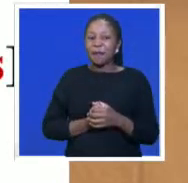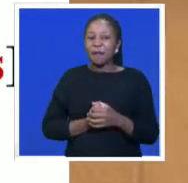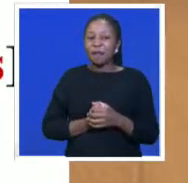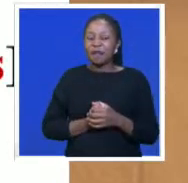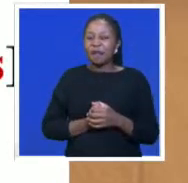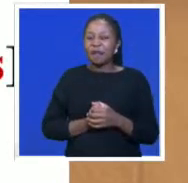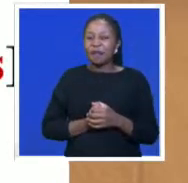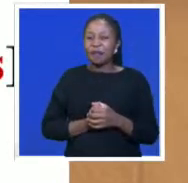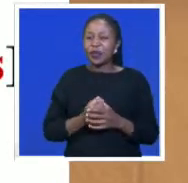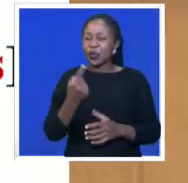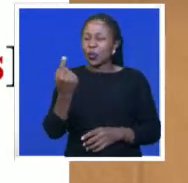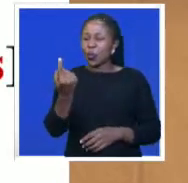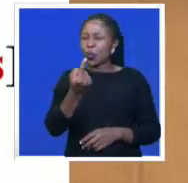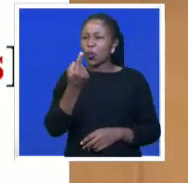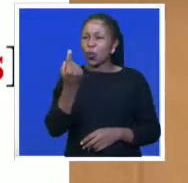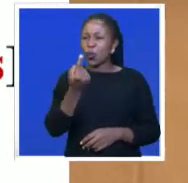man.